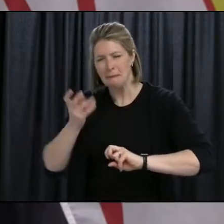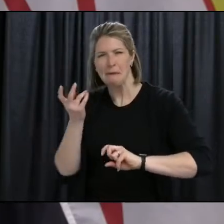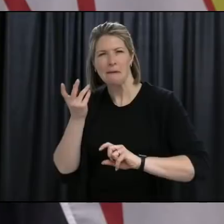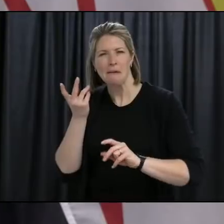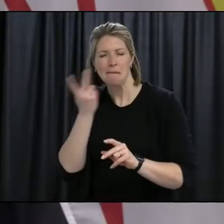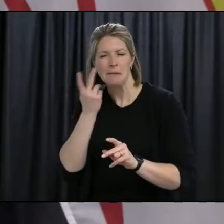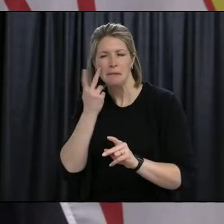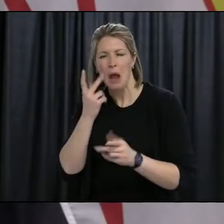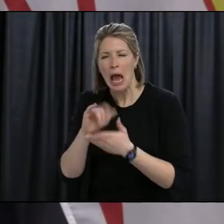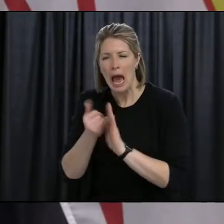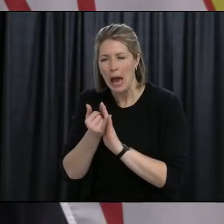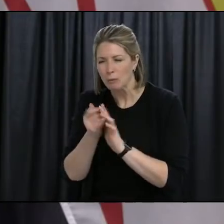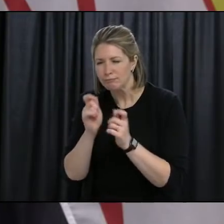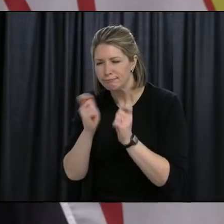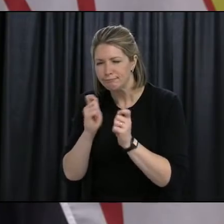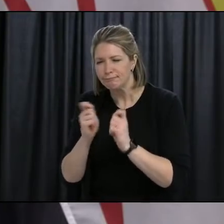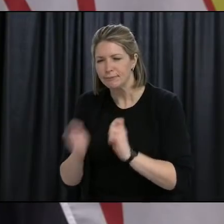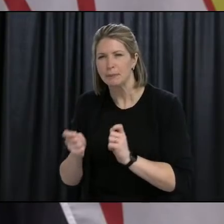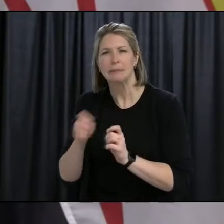what we do going forward.